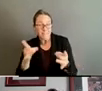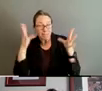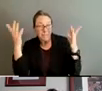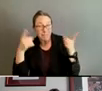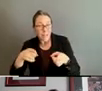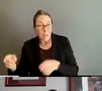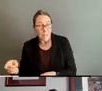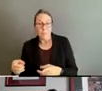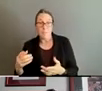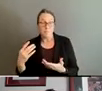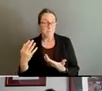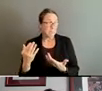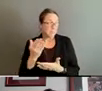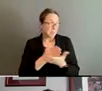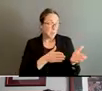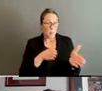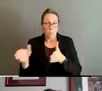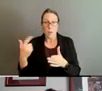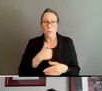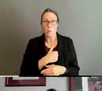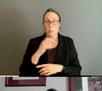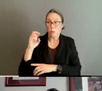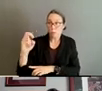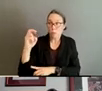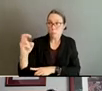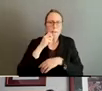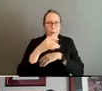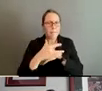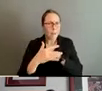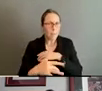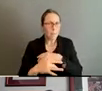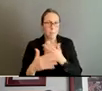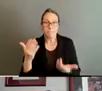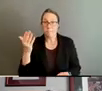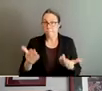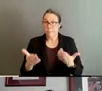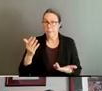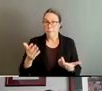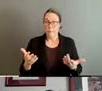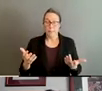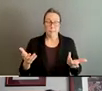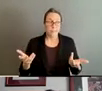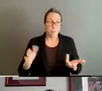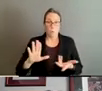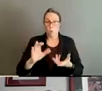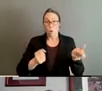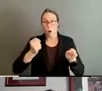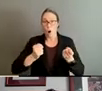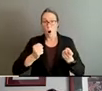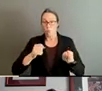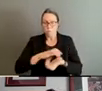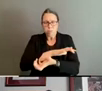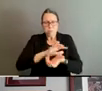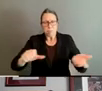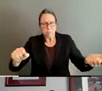be transported from one location to another aren't available, whether it's damage has been made to your vehicle, so you can't drive